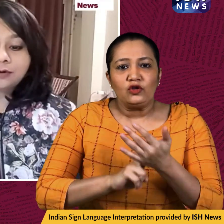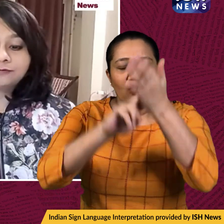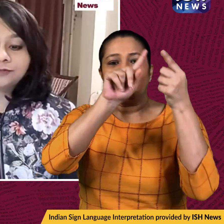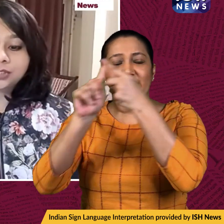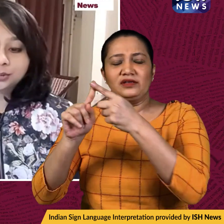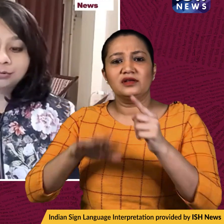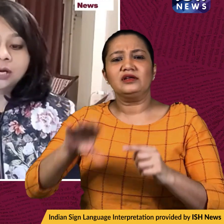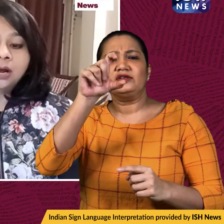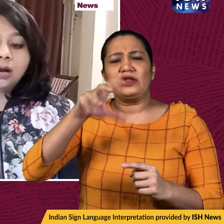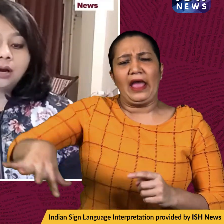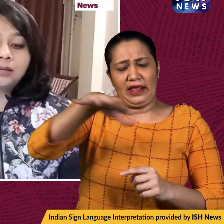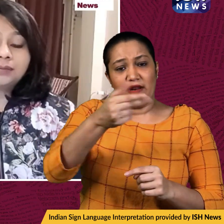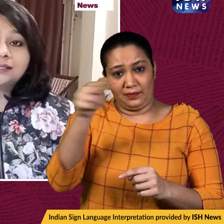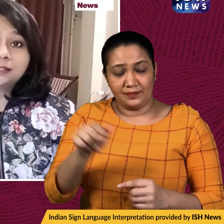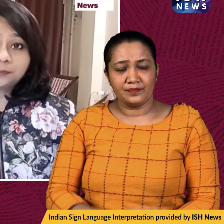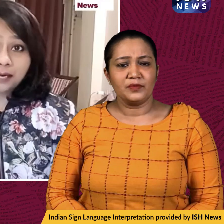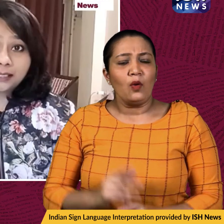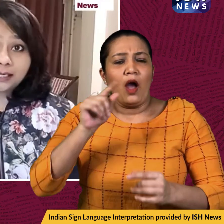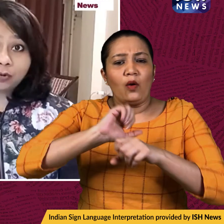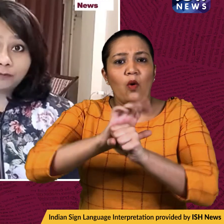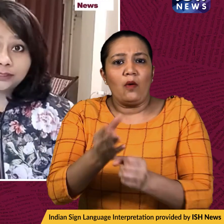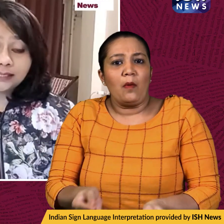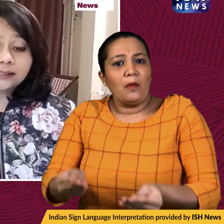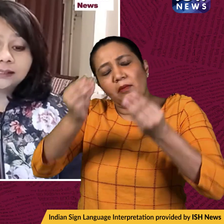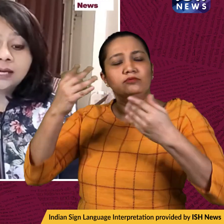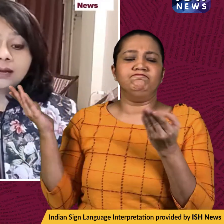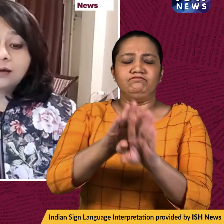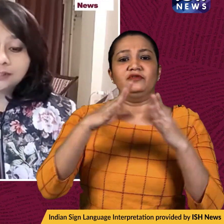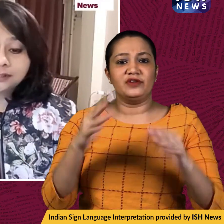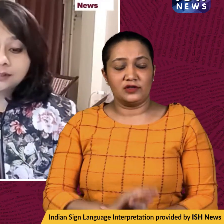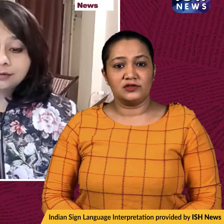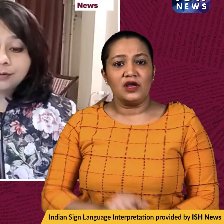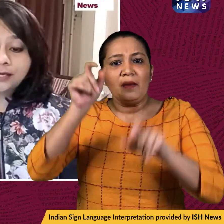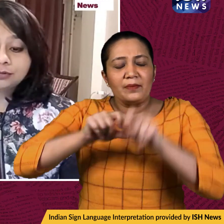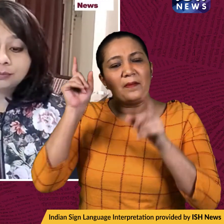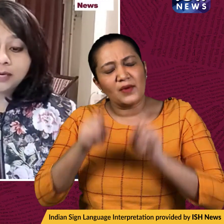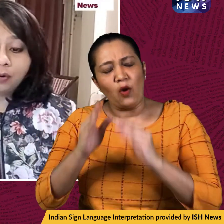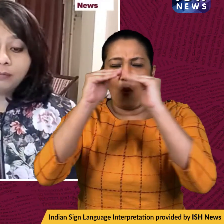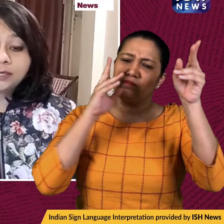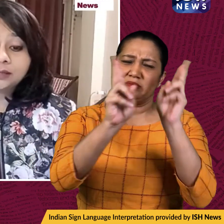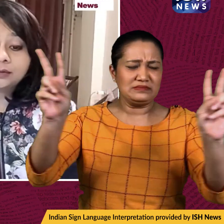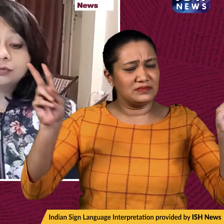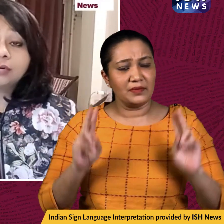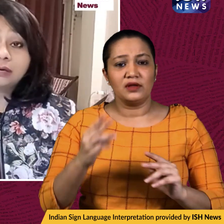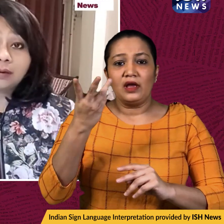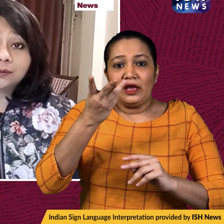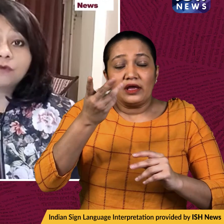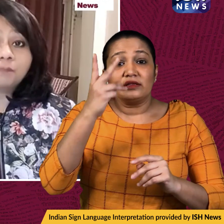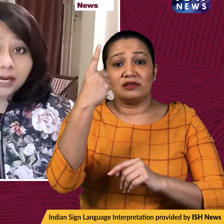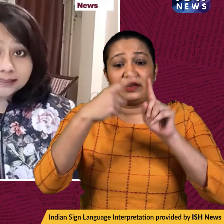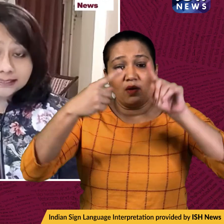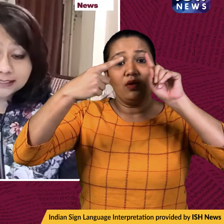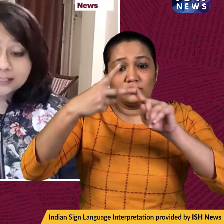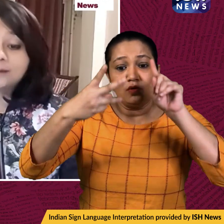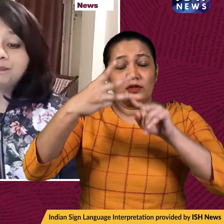northeastern city of Changchun amid spike in COVID cases. Now, residents are required to remain home and undergo 3 rounds